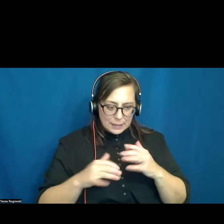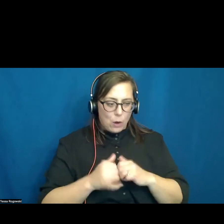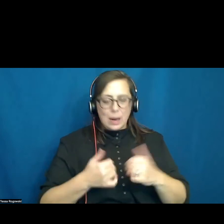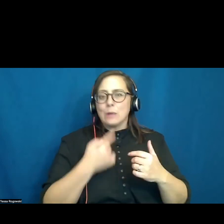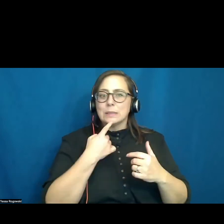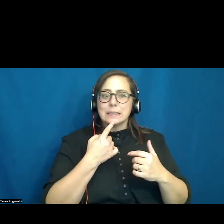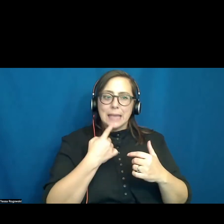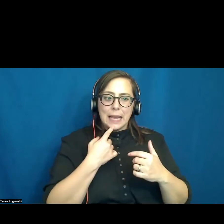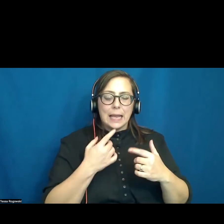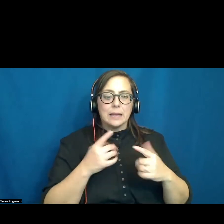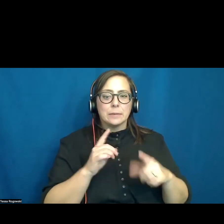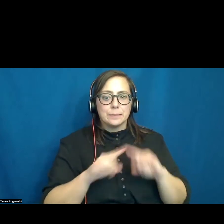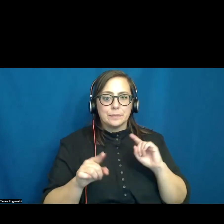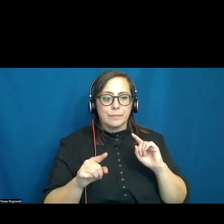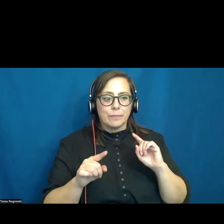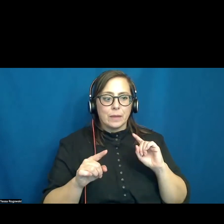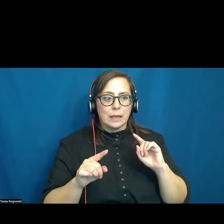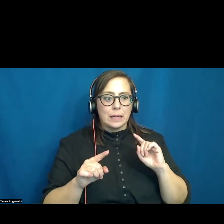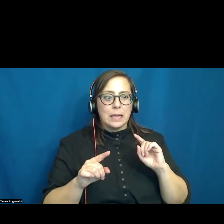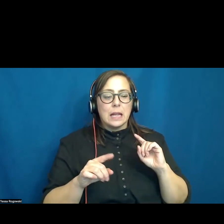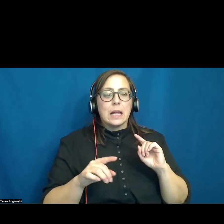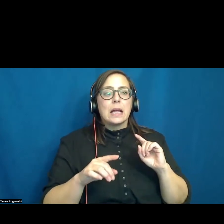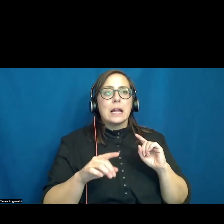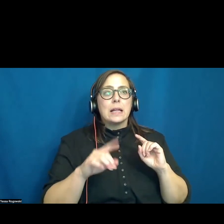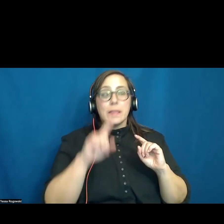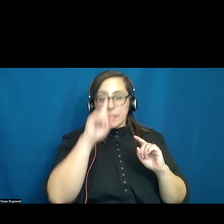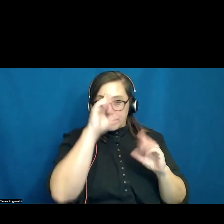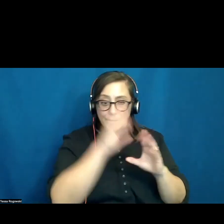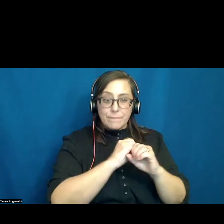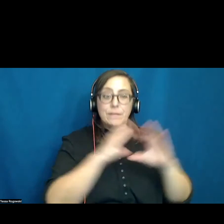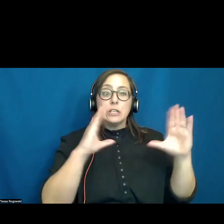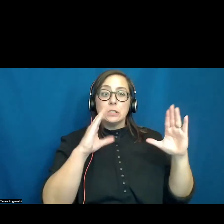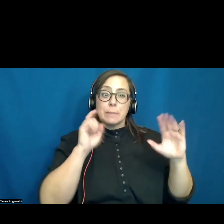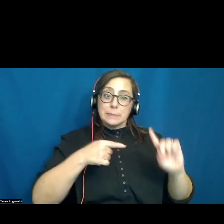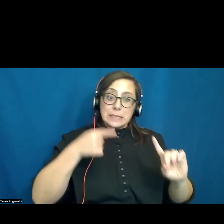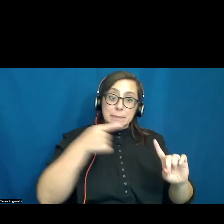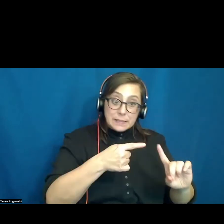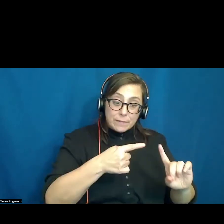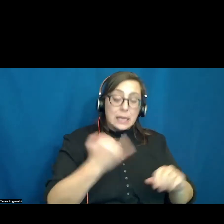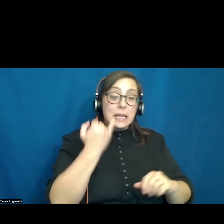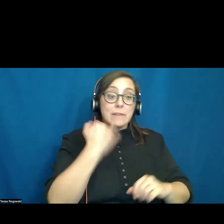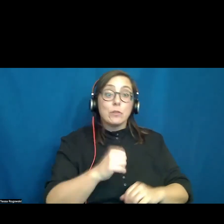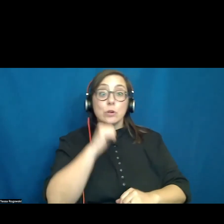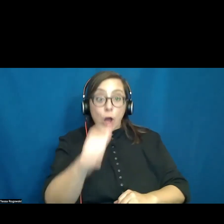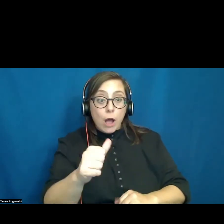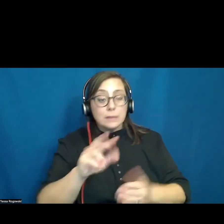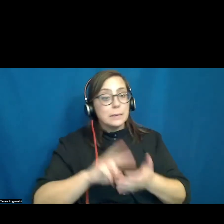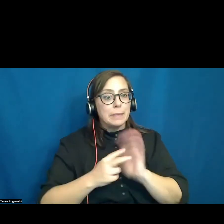the visions had to be very particular, else you were a heretic, right? So this is, in the romantic period, your divisions are not,